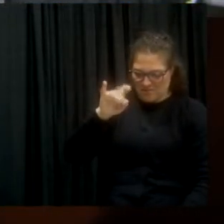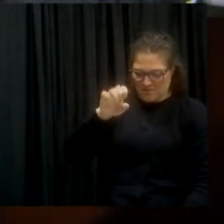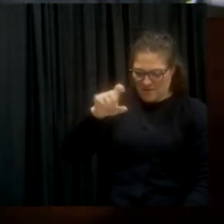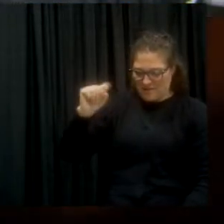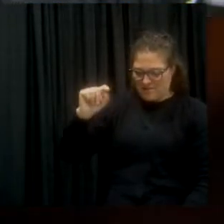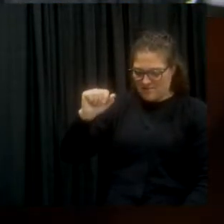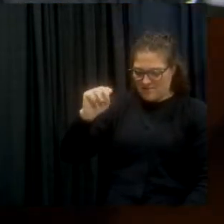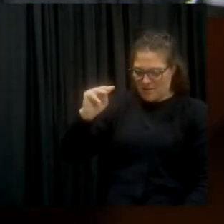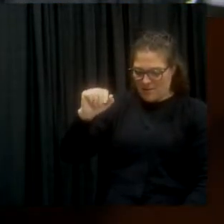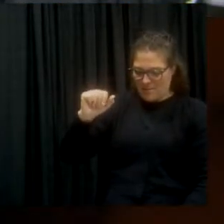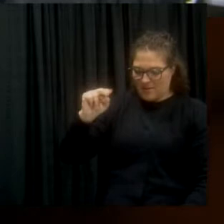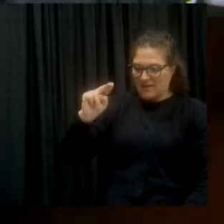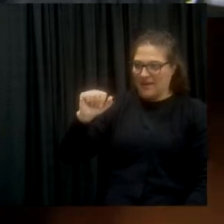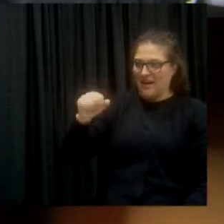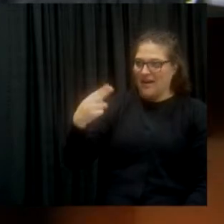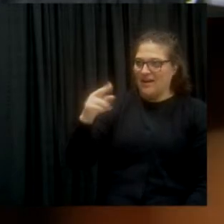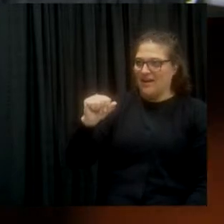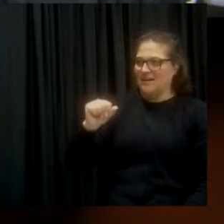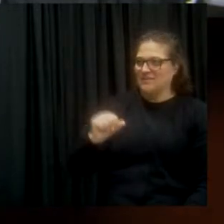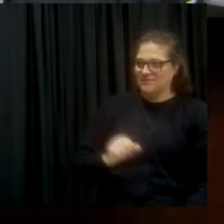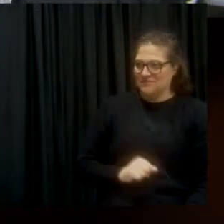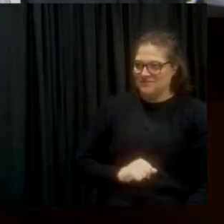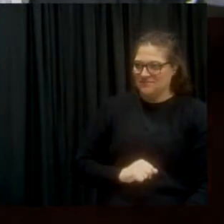Jasmine Tamanaha.